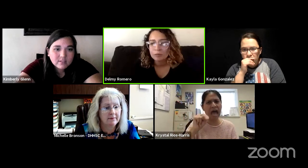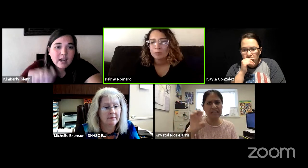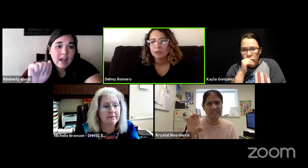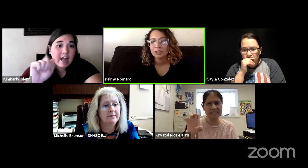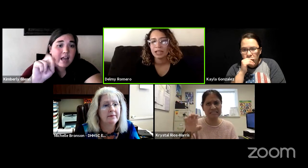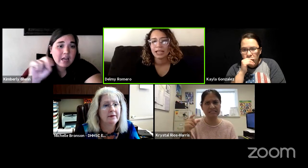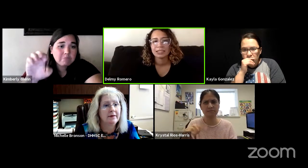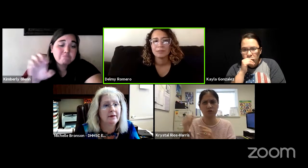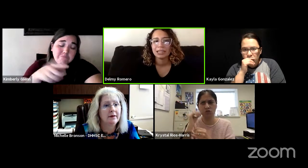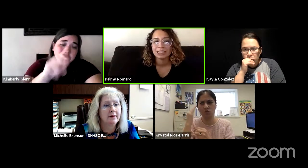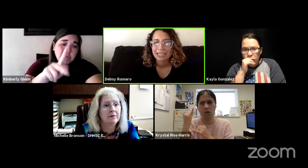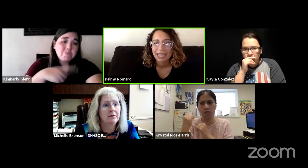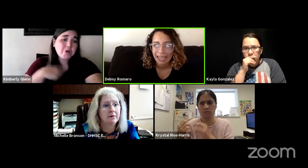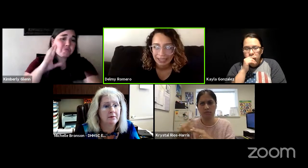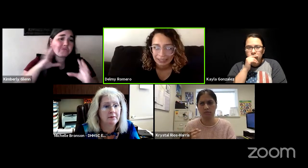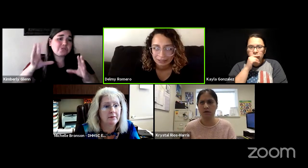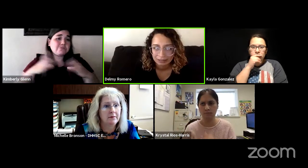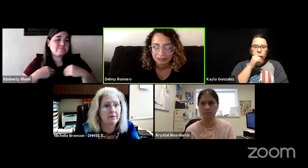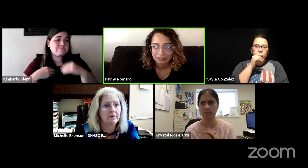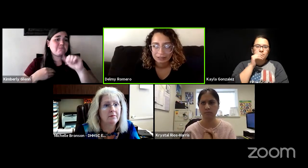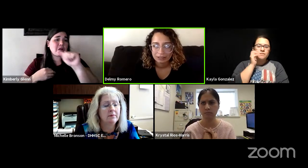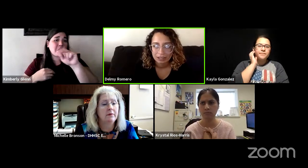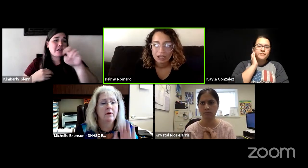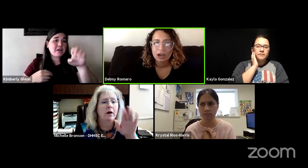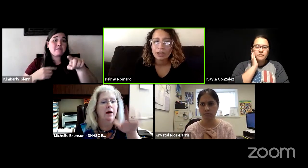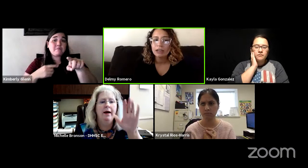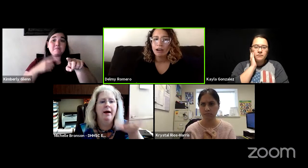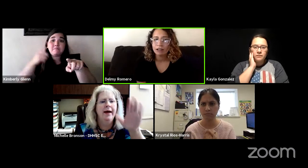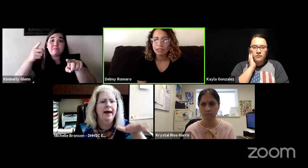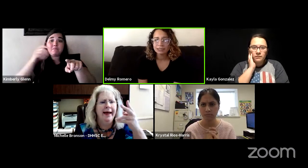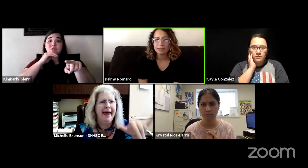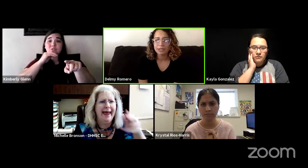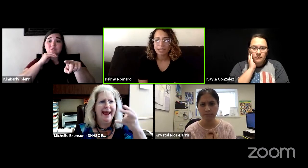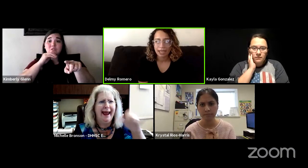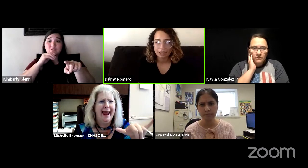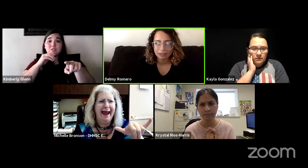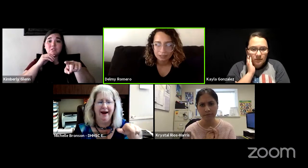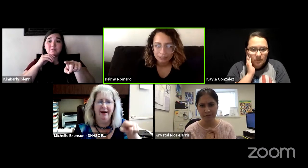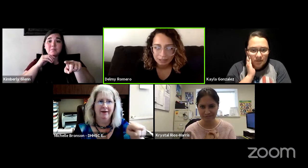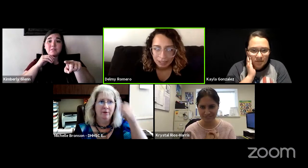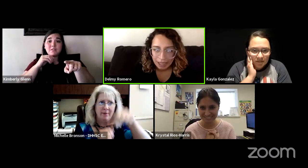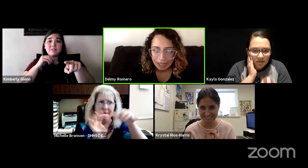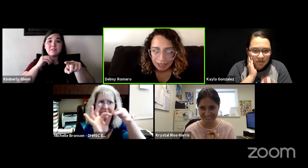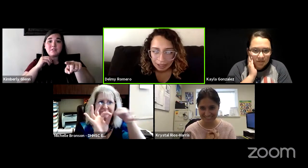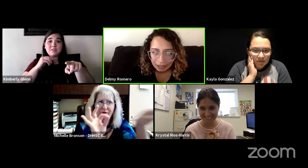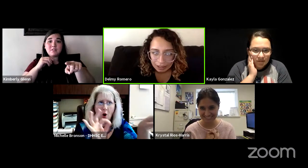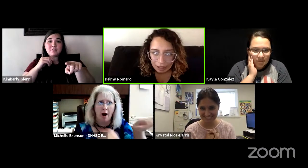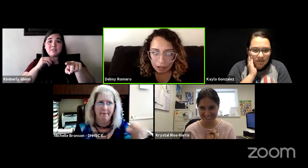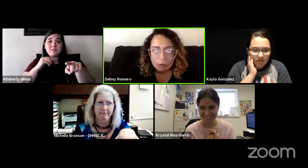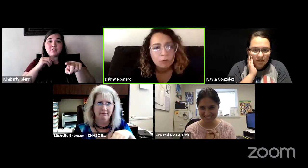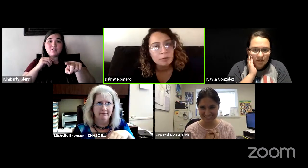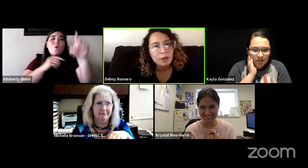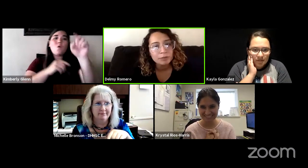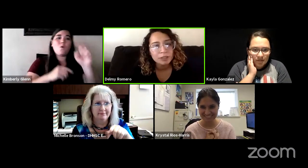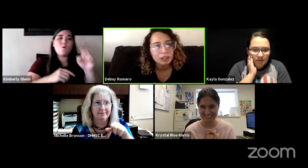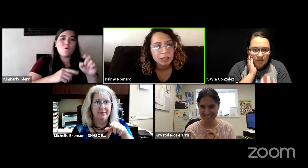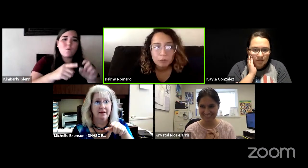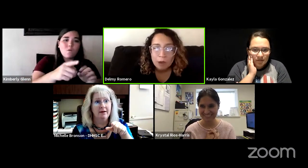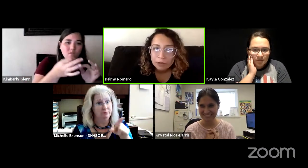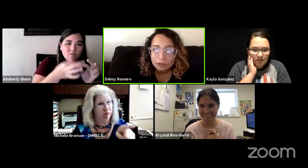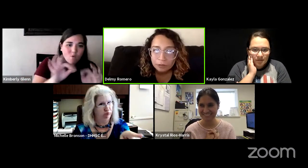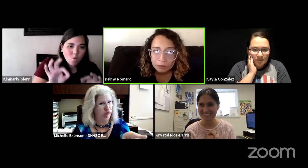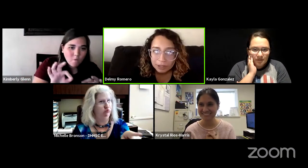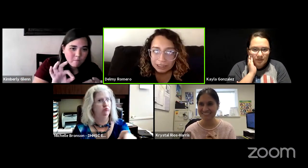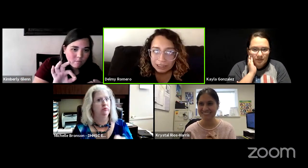I can't remember the last name, but I think it's Anne. Okay, I'll accept Anne. Well, remember, Michelle